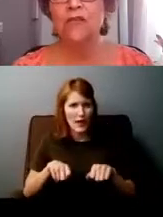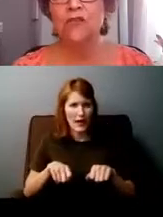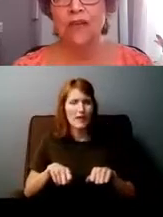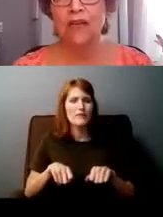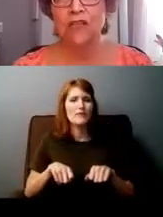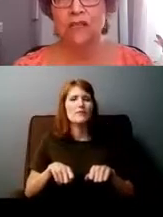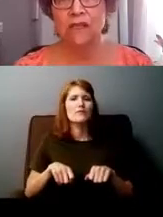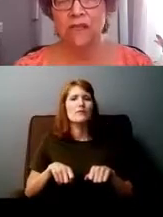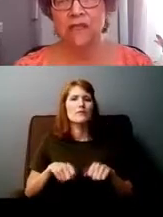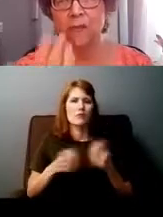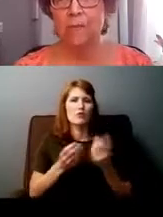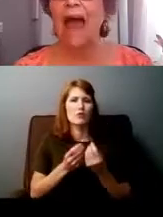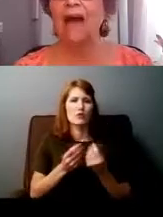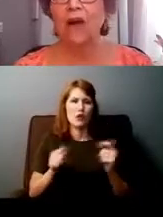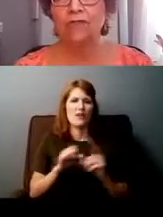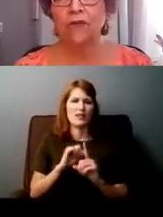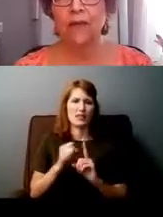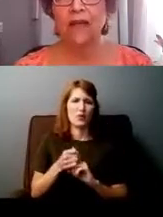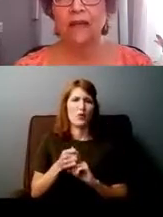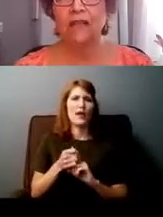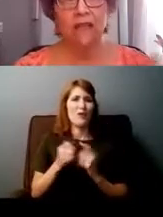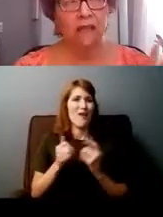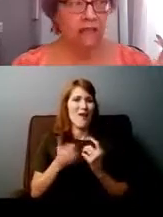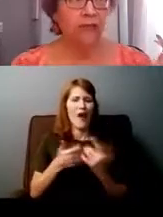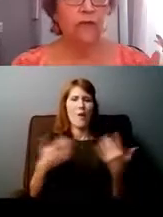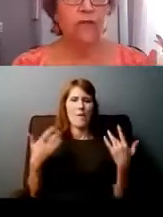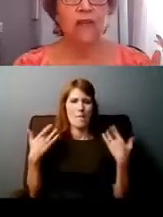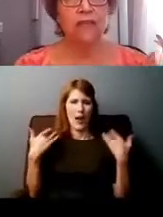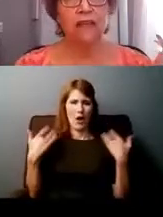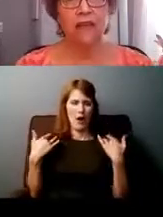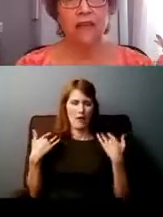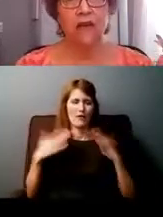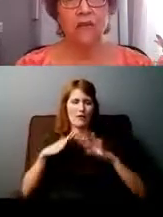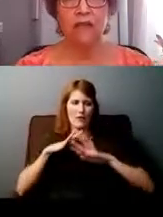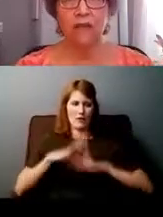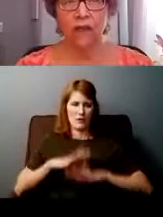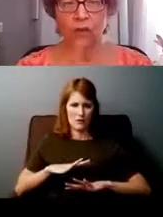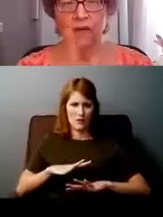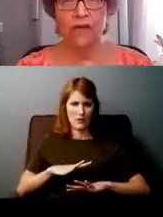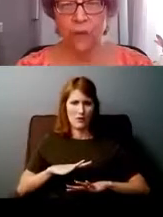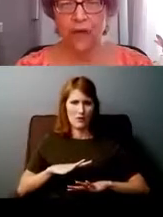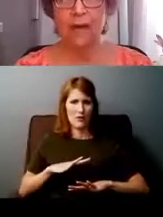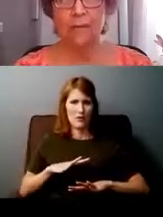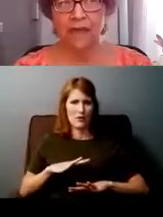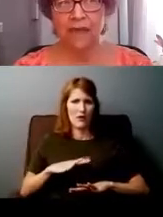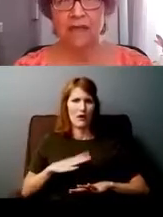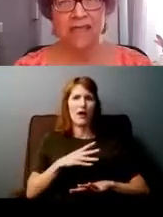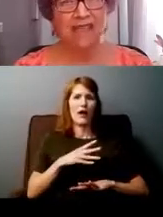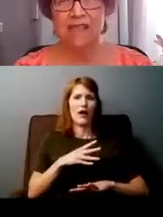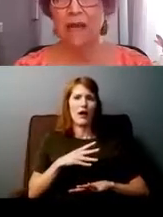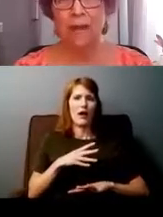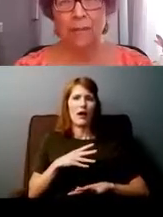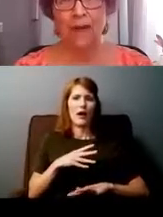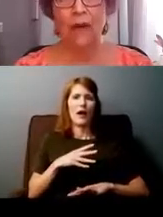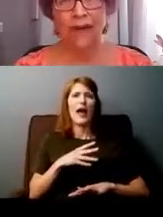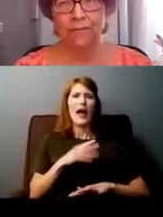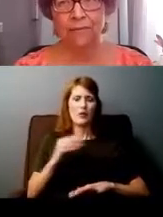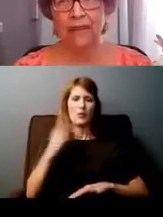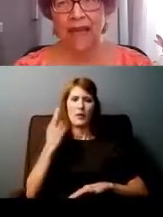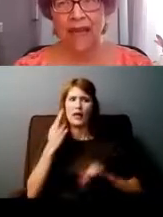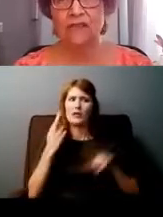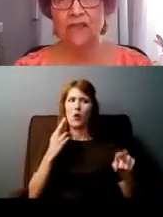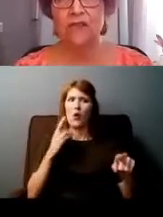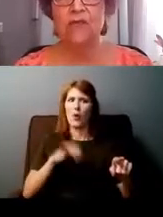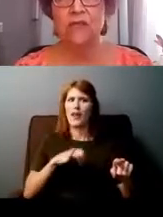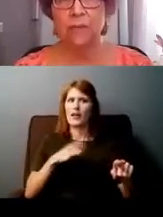better situations, is to back off from that, give yourself a count and go, there's one of my buttons and it's coming my way.